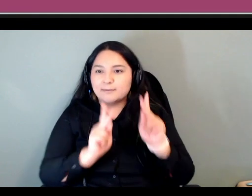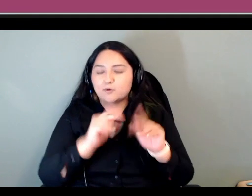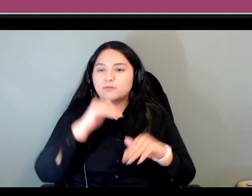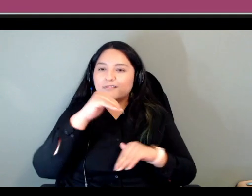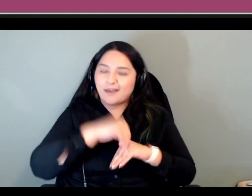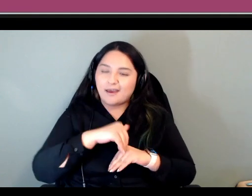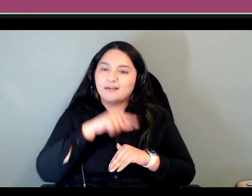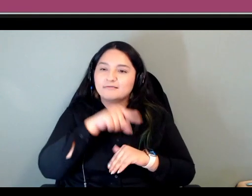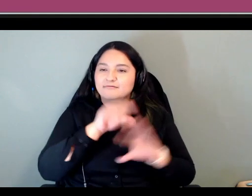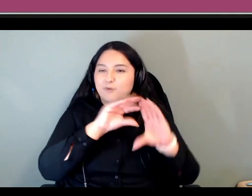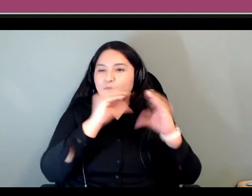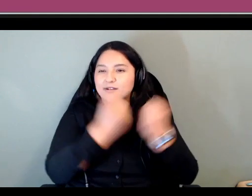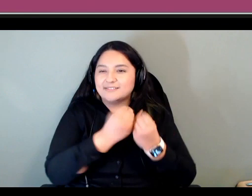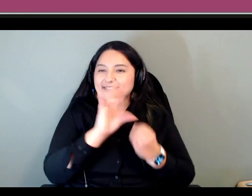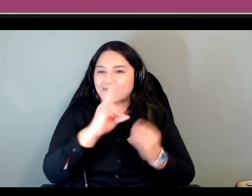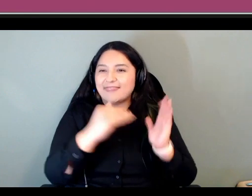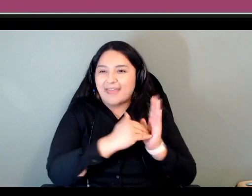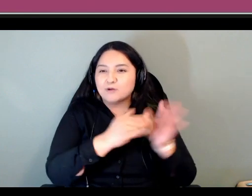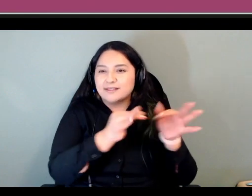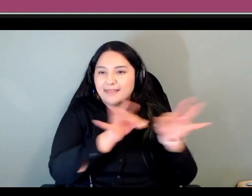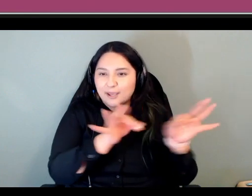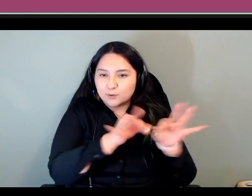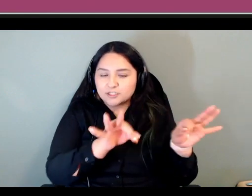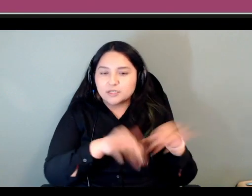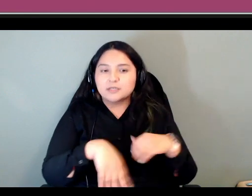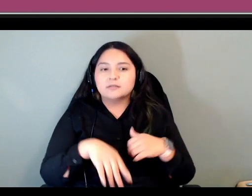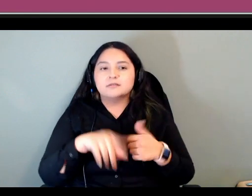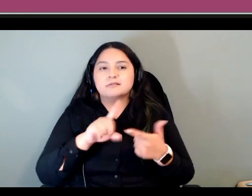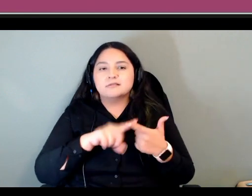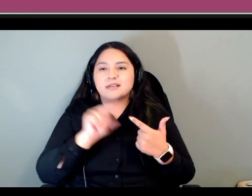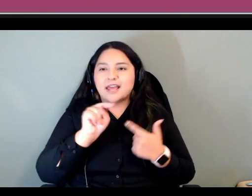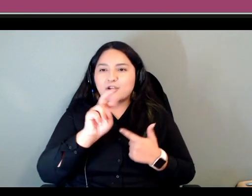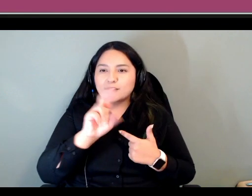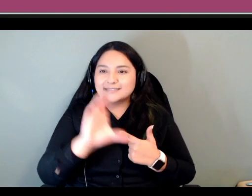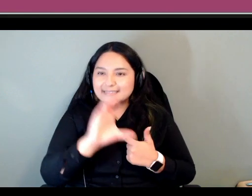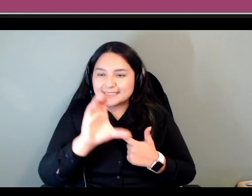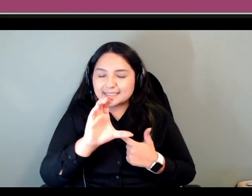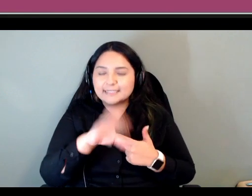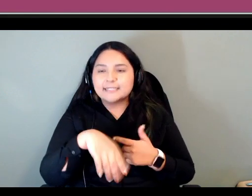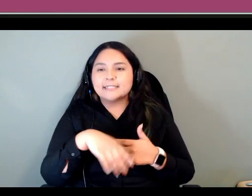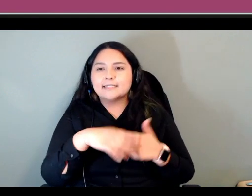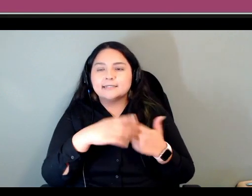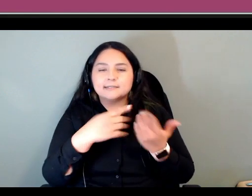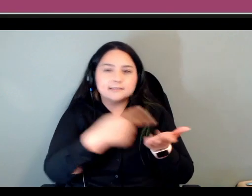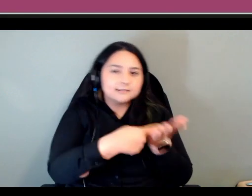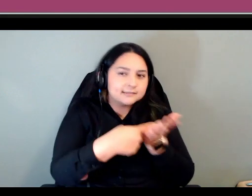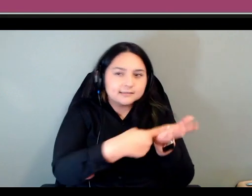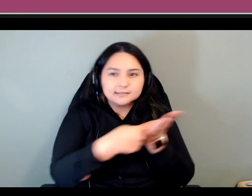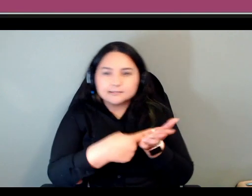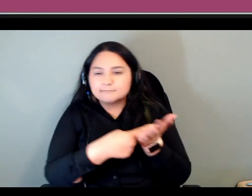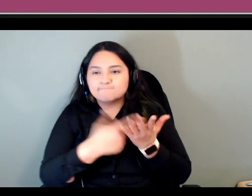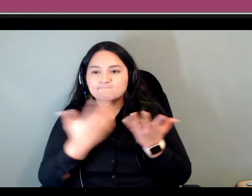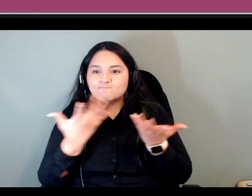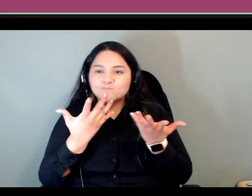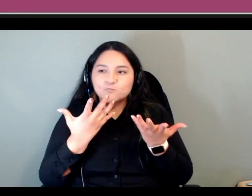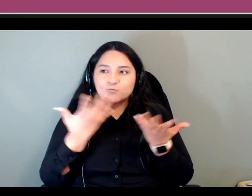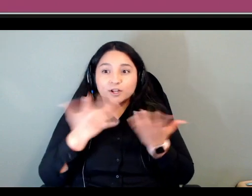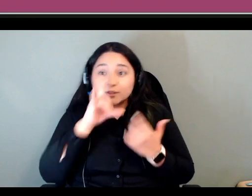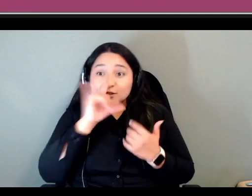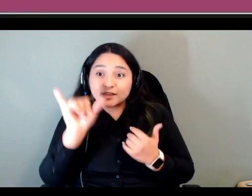7,000 Languages and the NRC to talk about, what that all means, what it would look